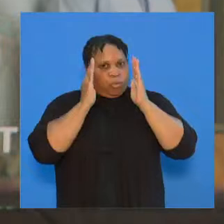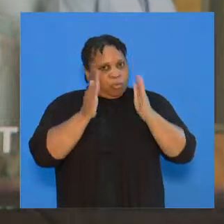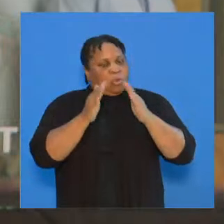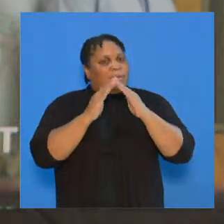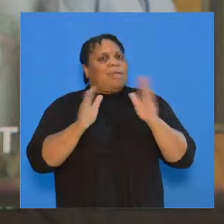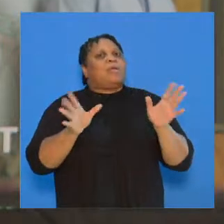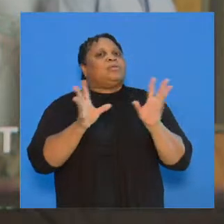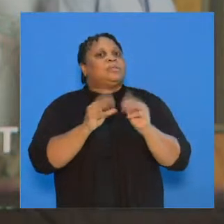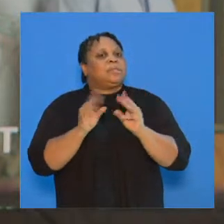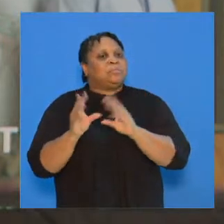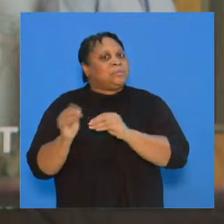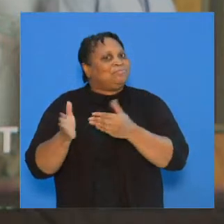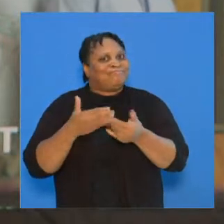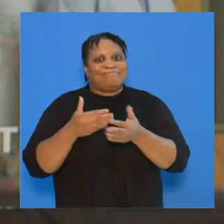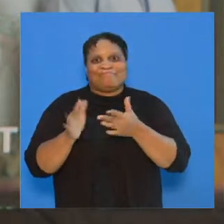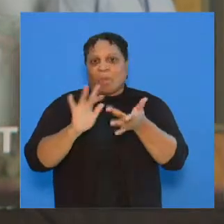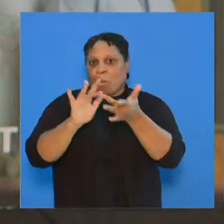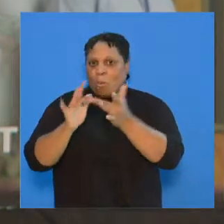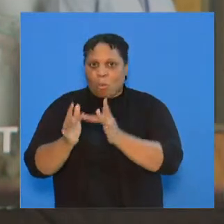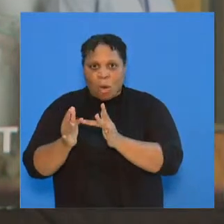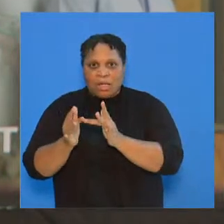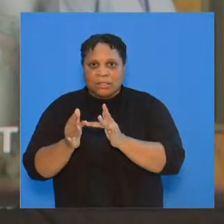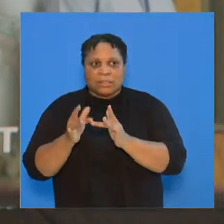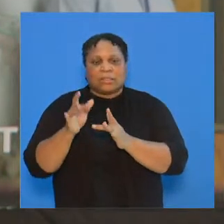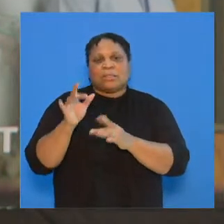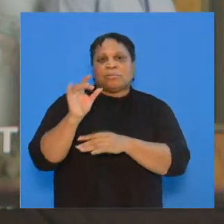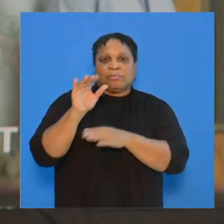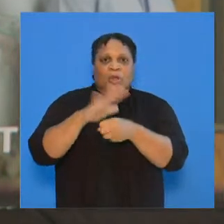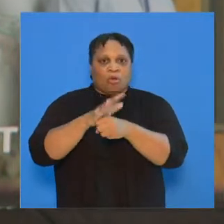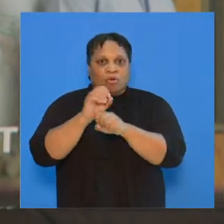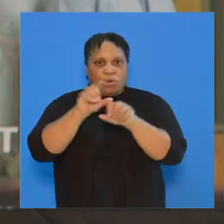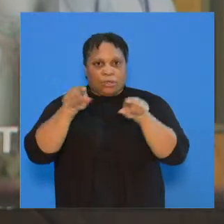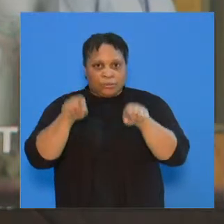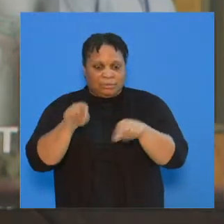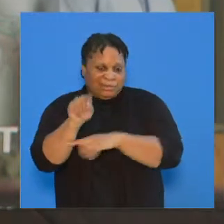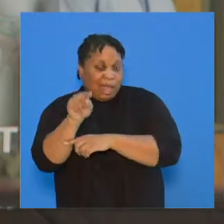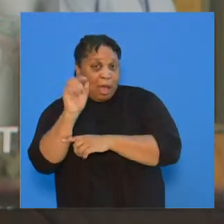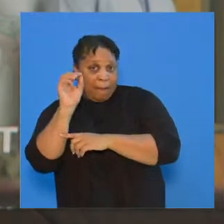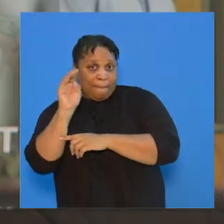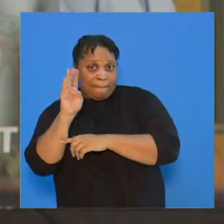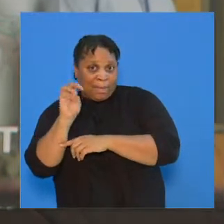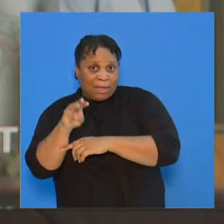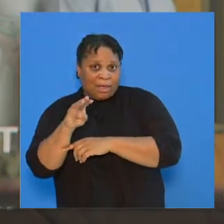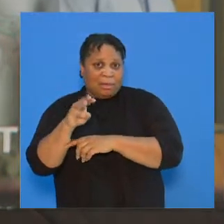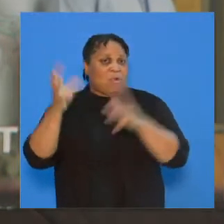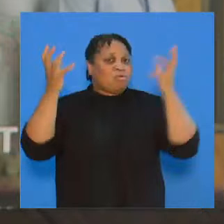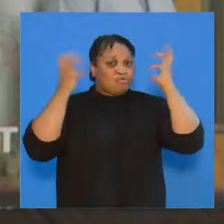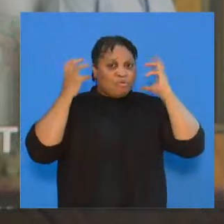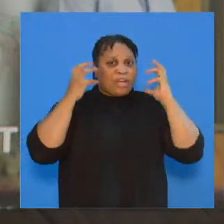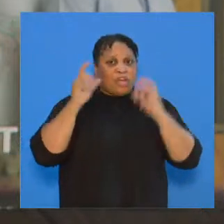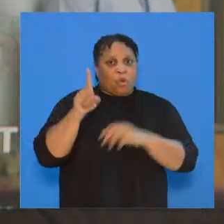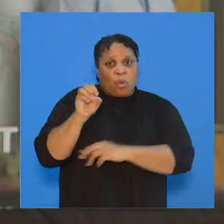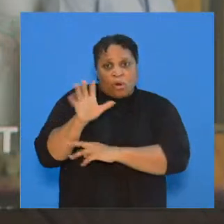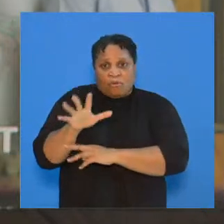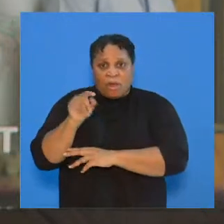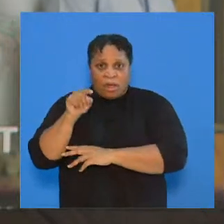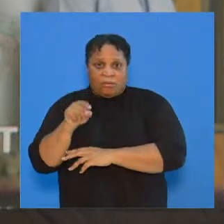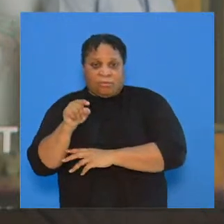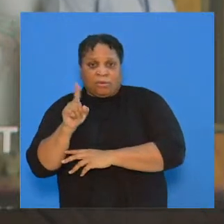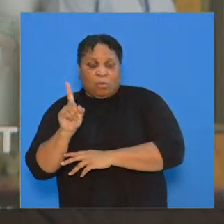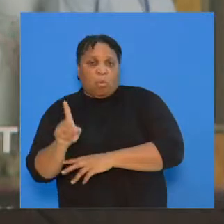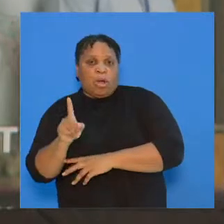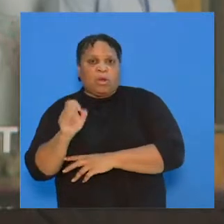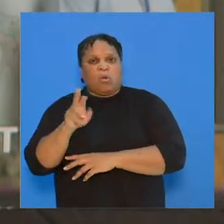Assembly, whether it be on the website parliament.bm, on the radio on 105.1, or on